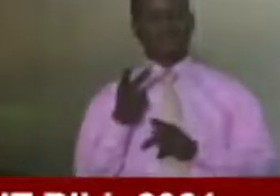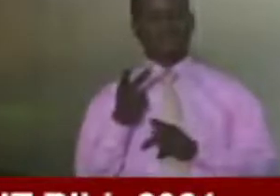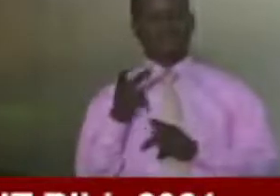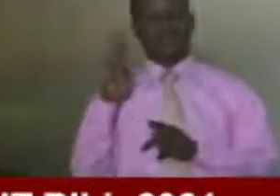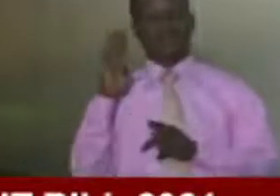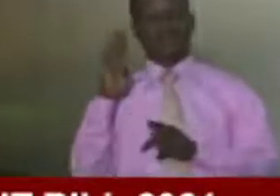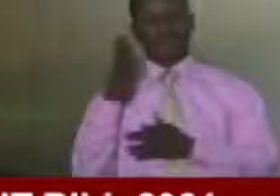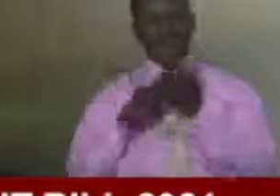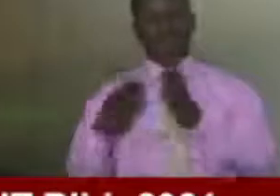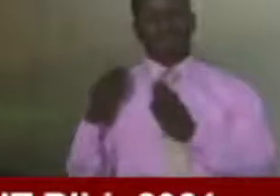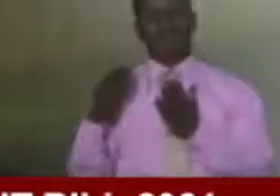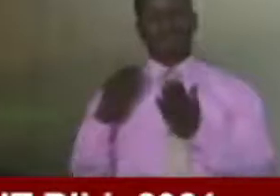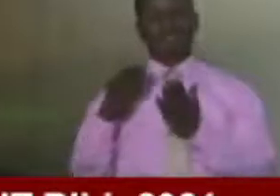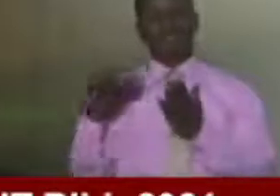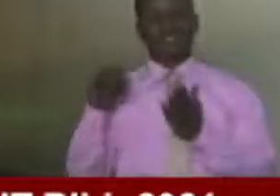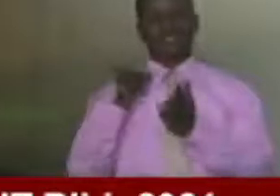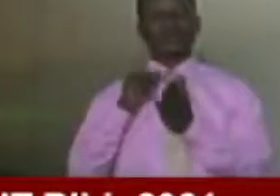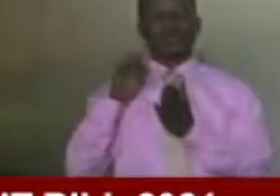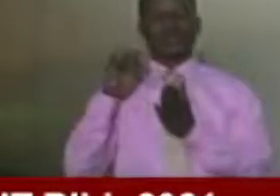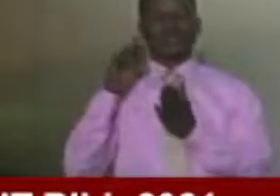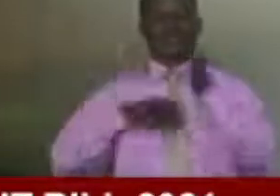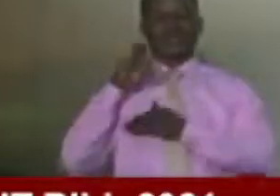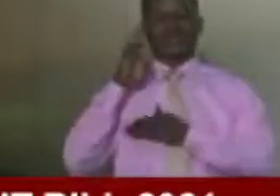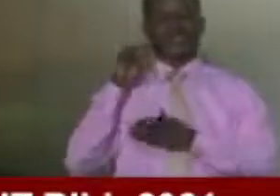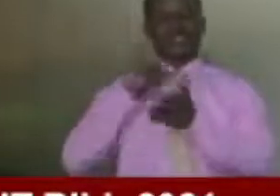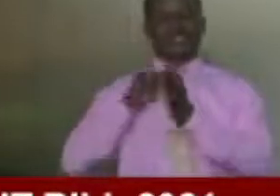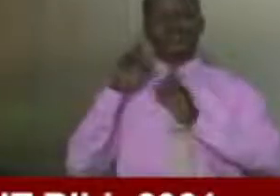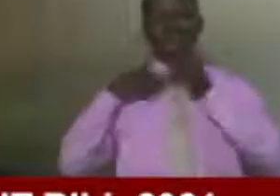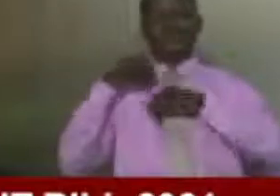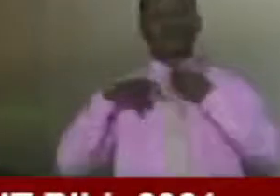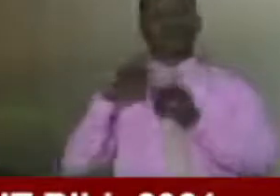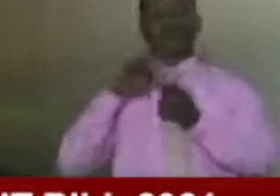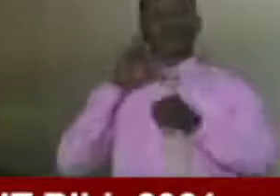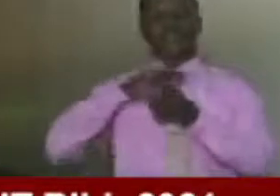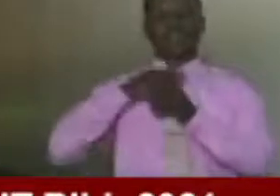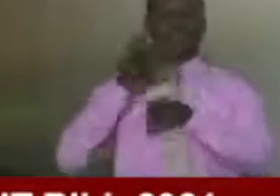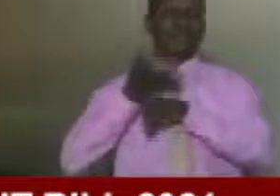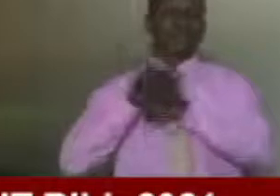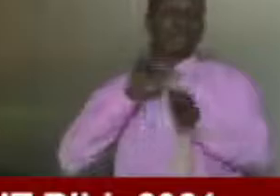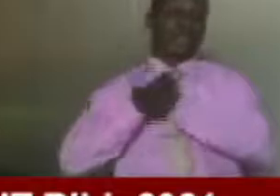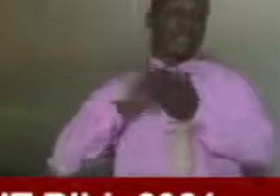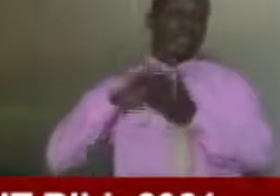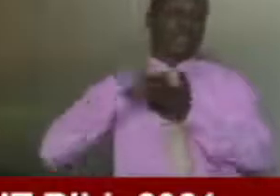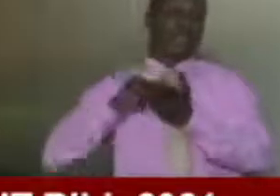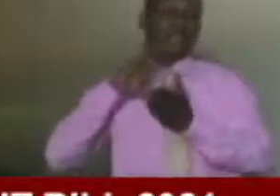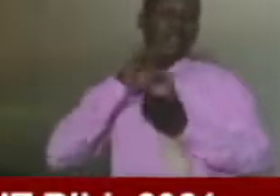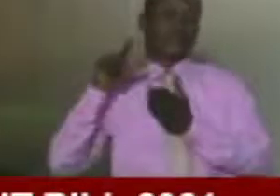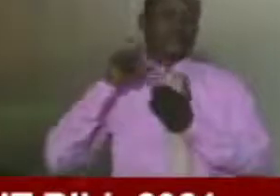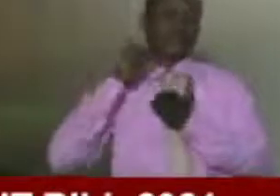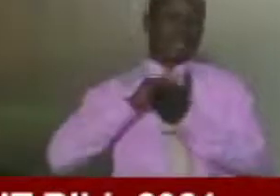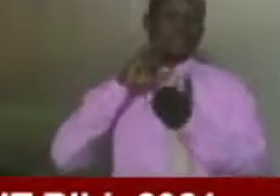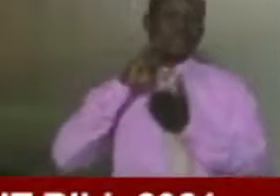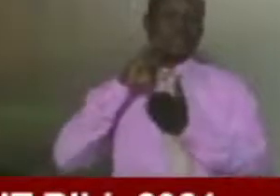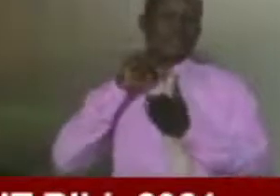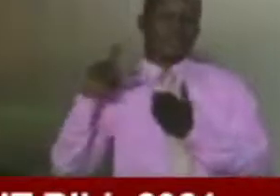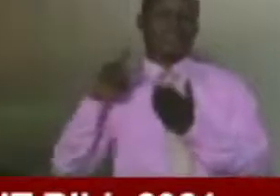14.2, that talks about election petition amendments. And in that particular bill, in that particular clause, they